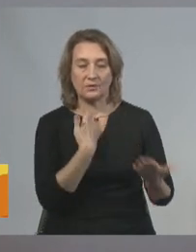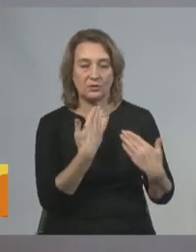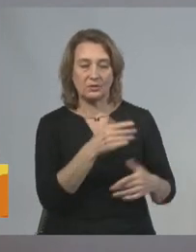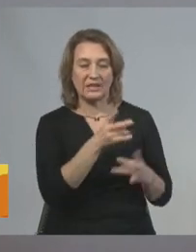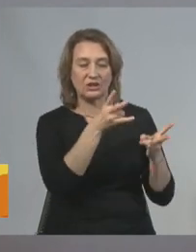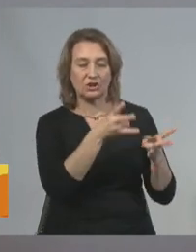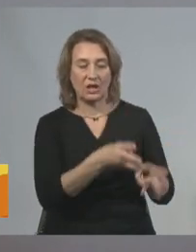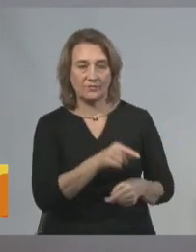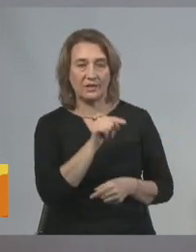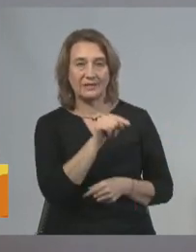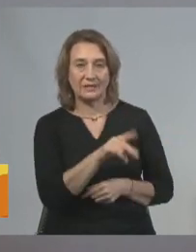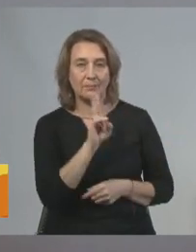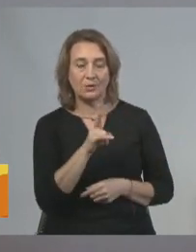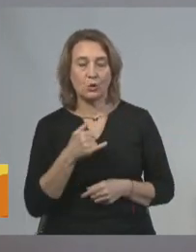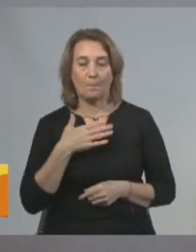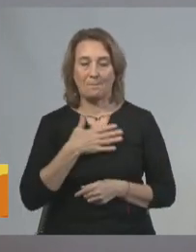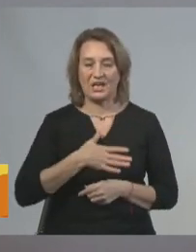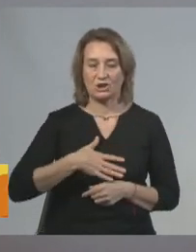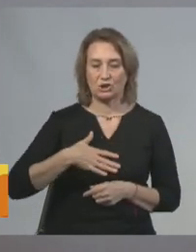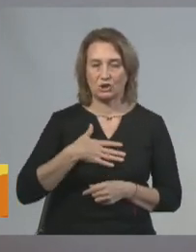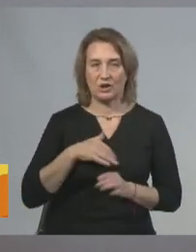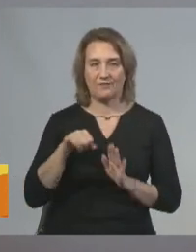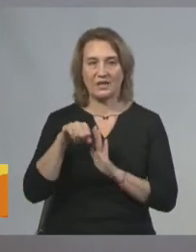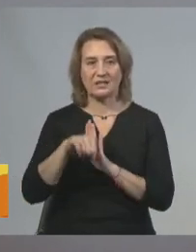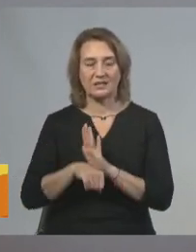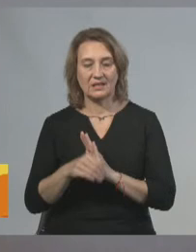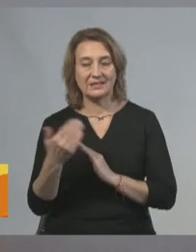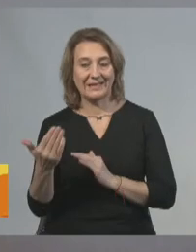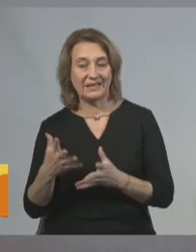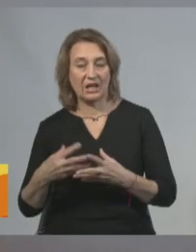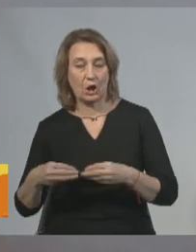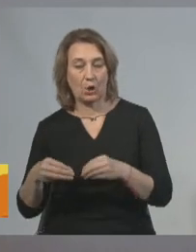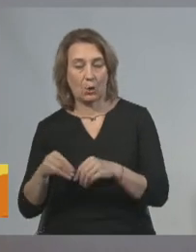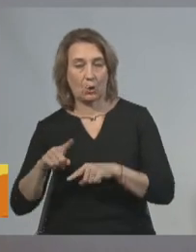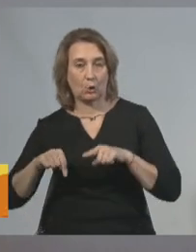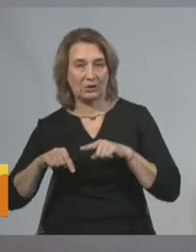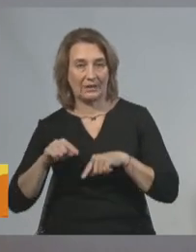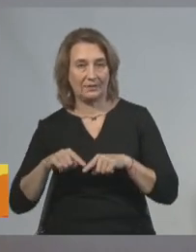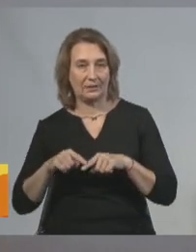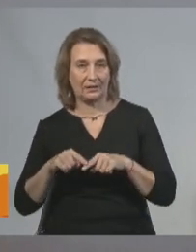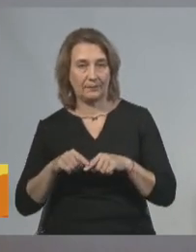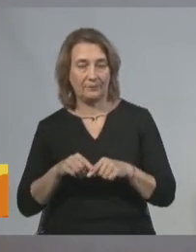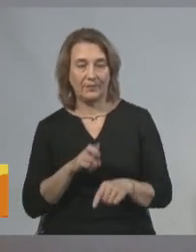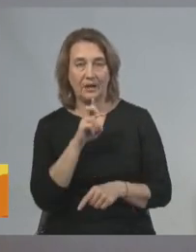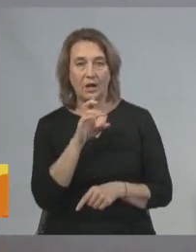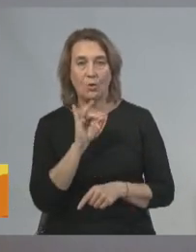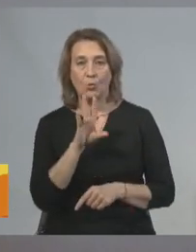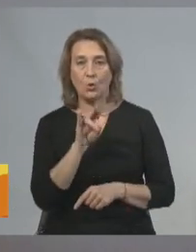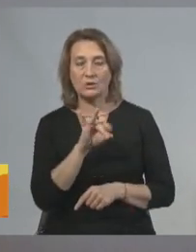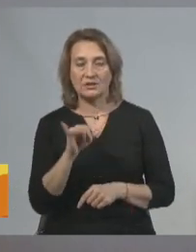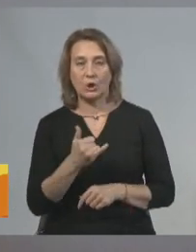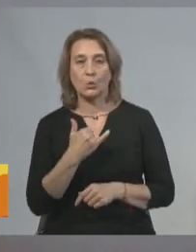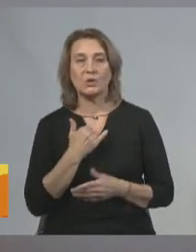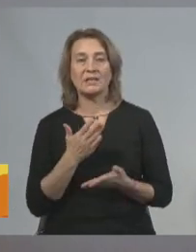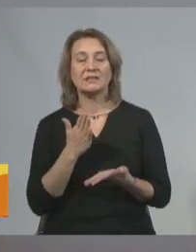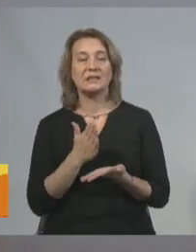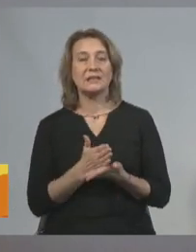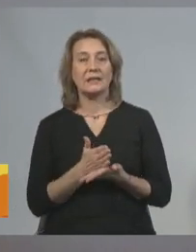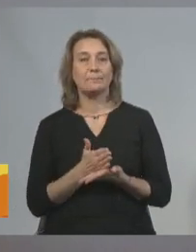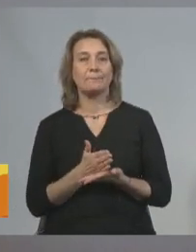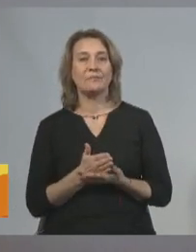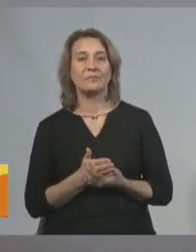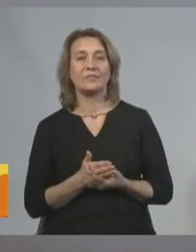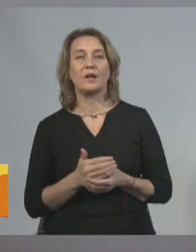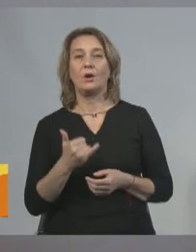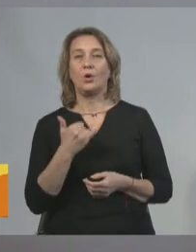uh from my experience that's really not true uh in bosnia herzegovina we have a divided political